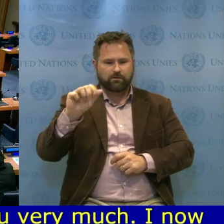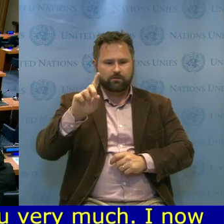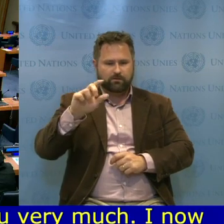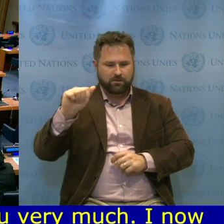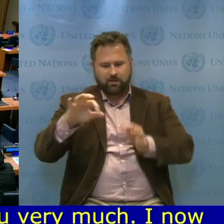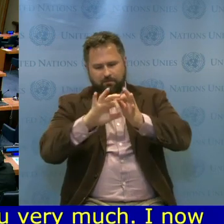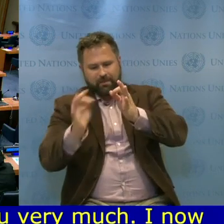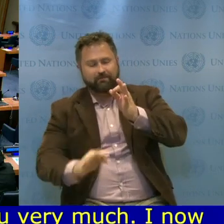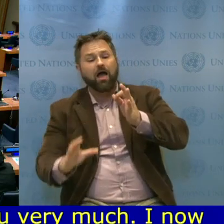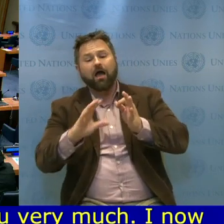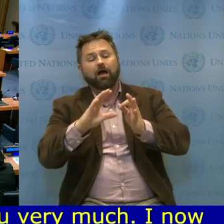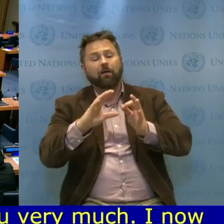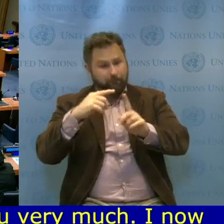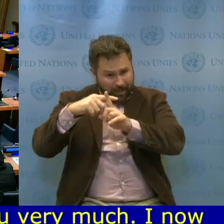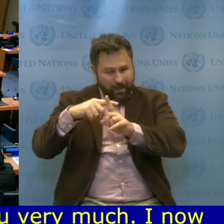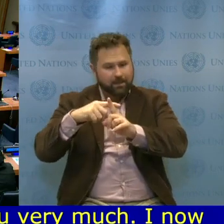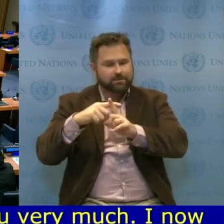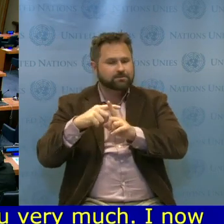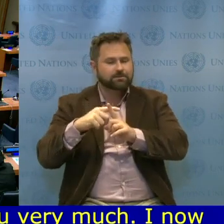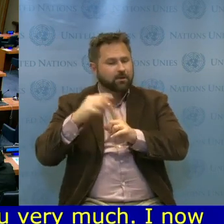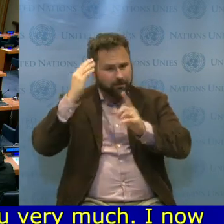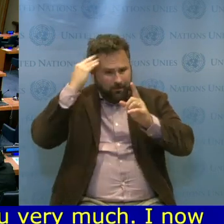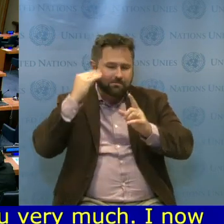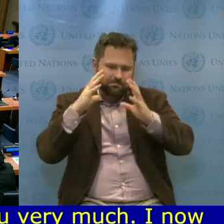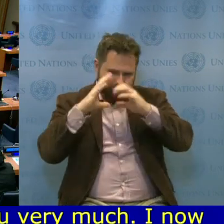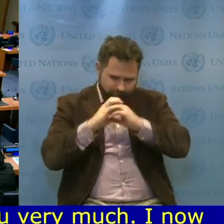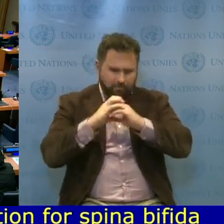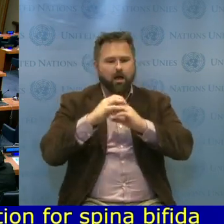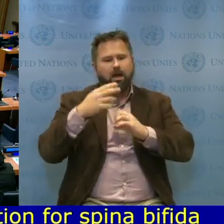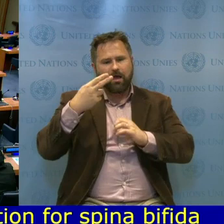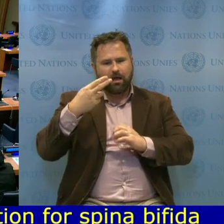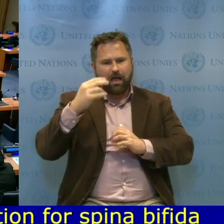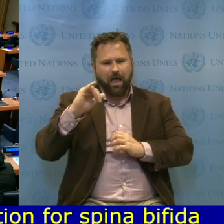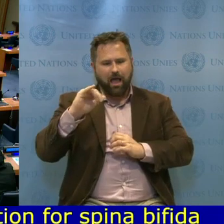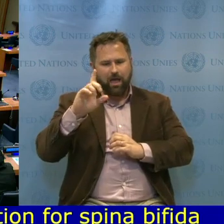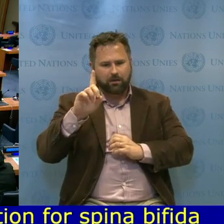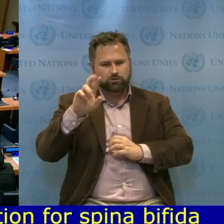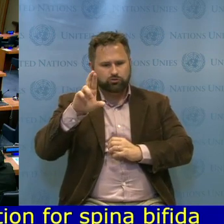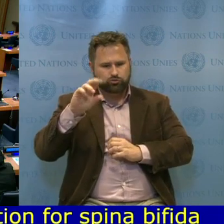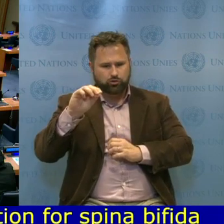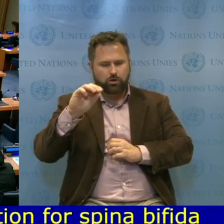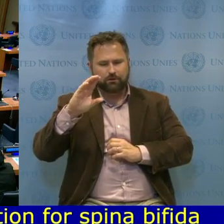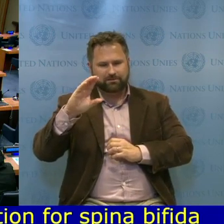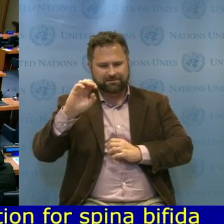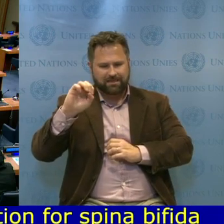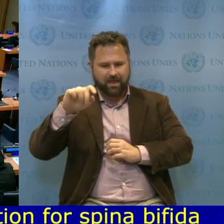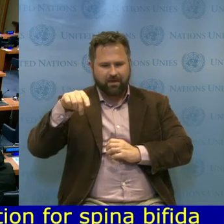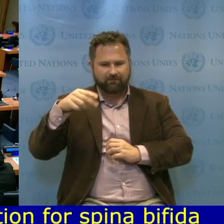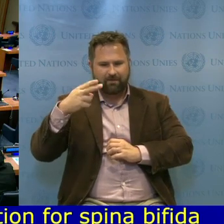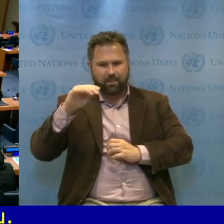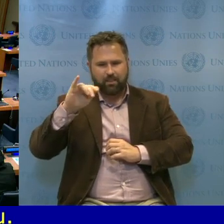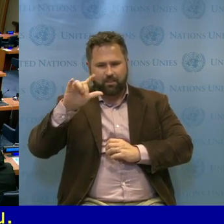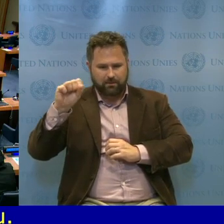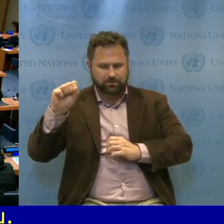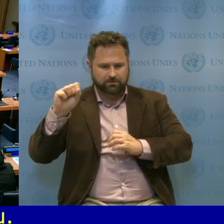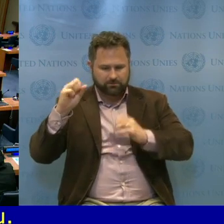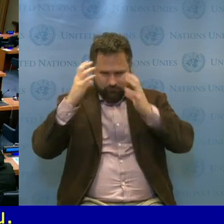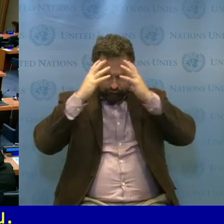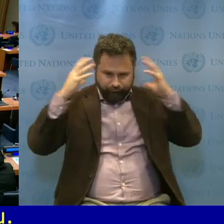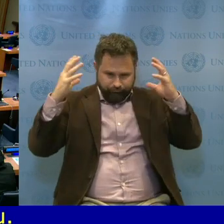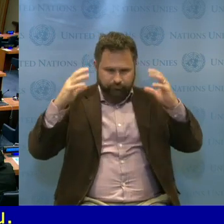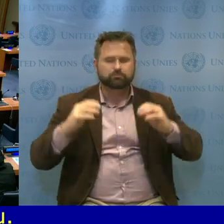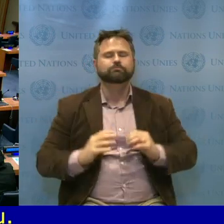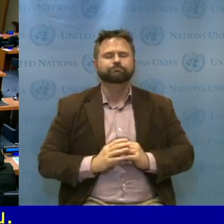On behalf of the International Federation for Spina Bifida and Hydrocephalus, the global umbrella organization of over 60 Spina Bifida and